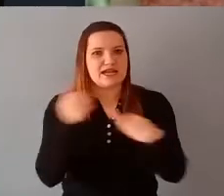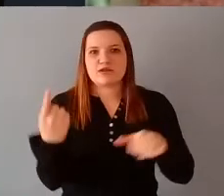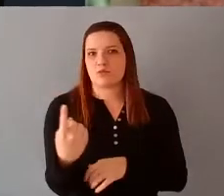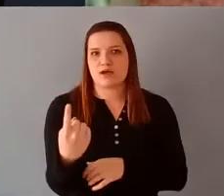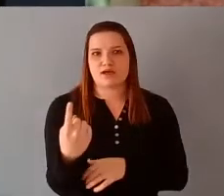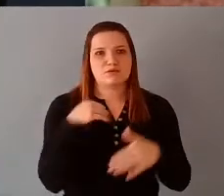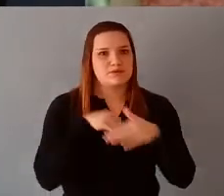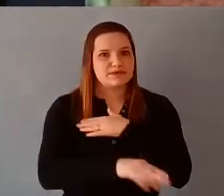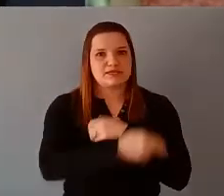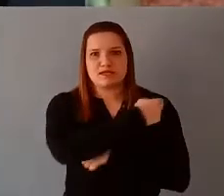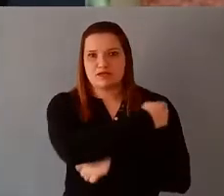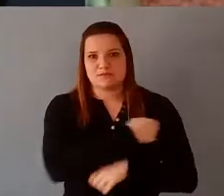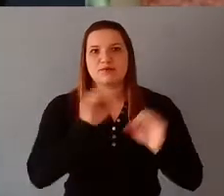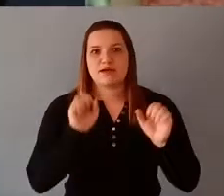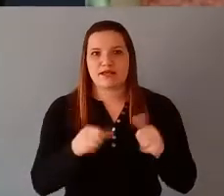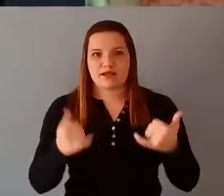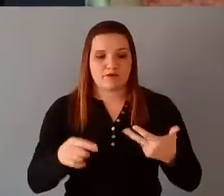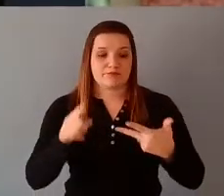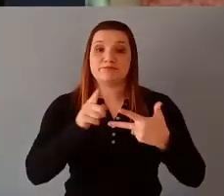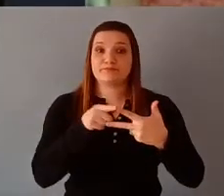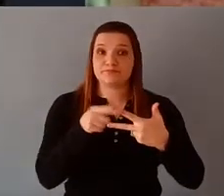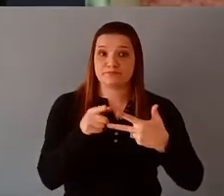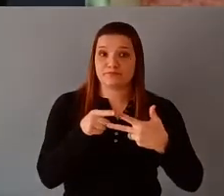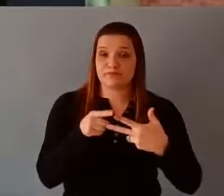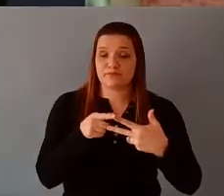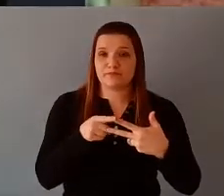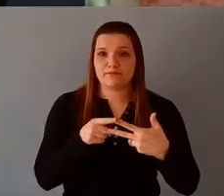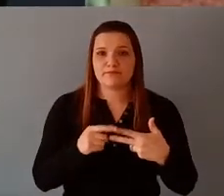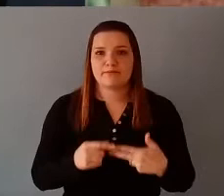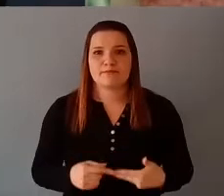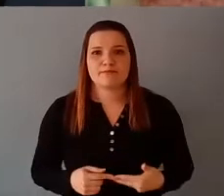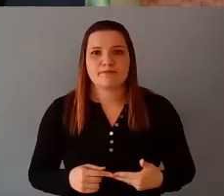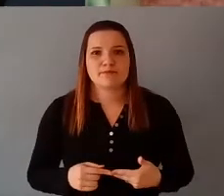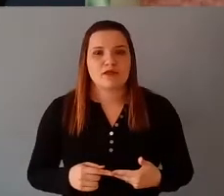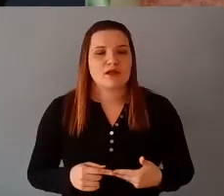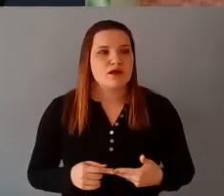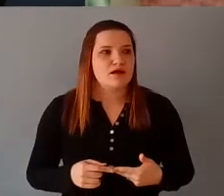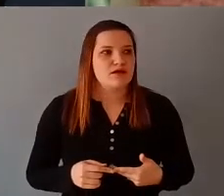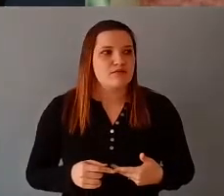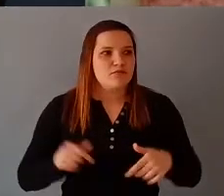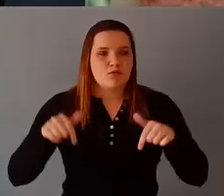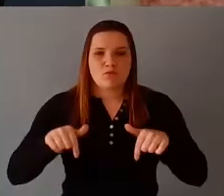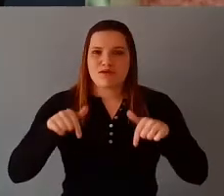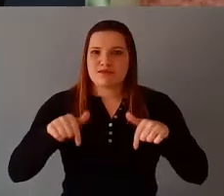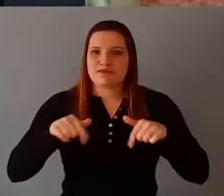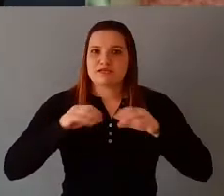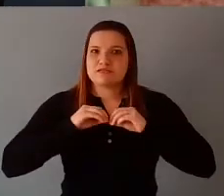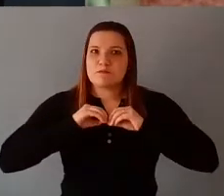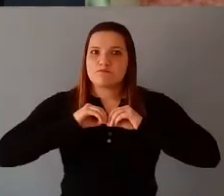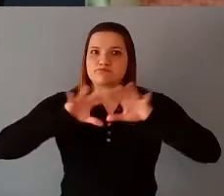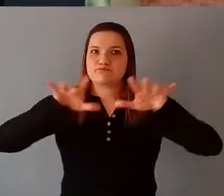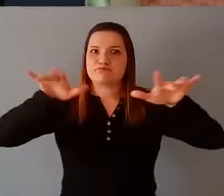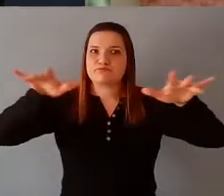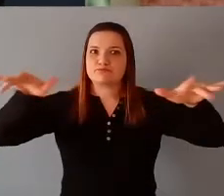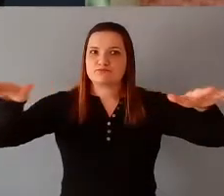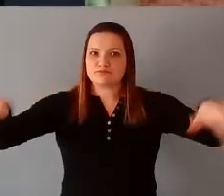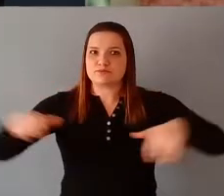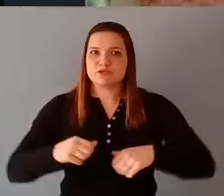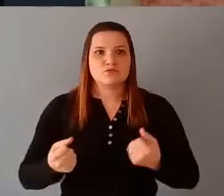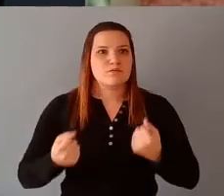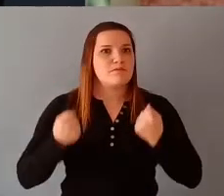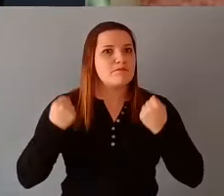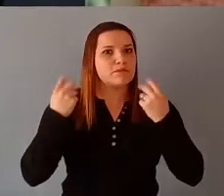into the hospital. Secondly, with this widespread transmission and so many